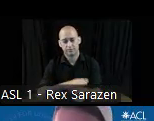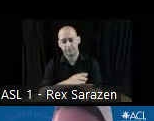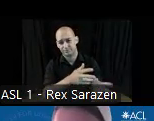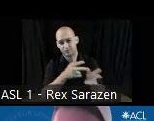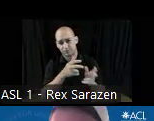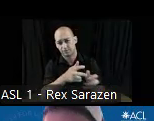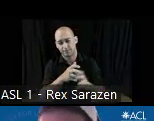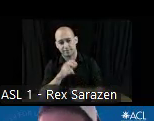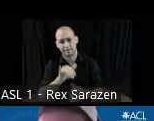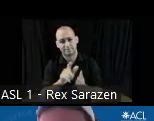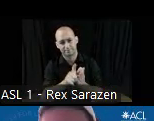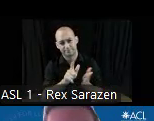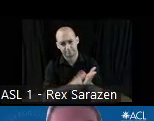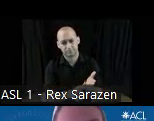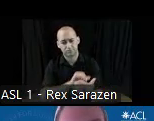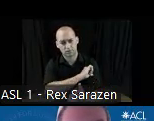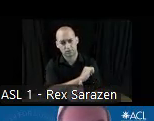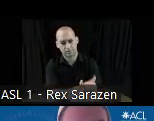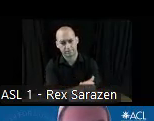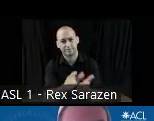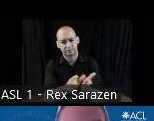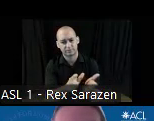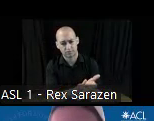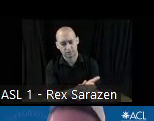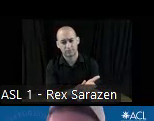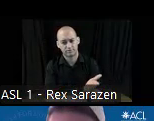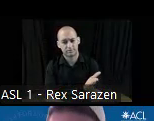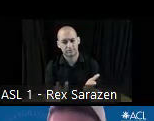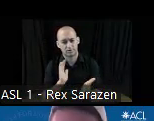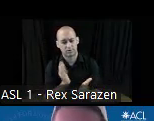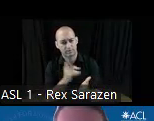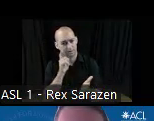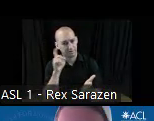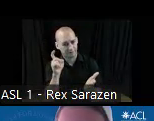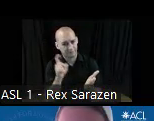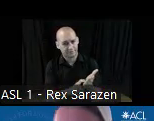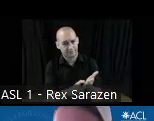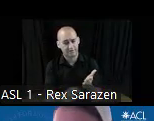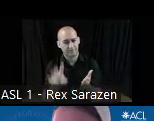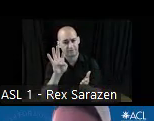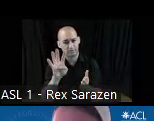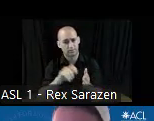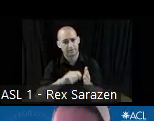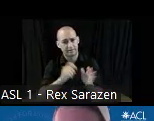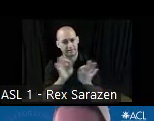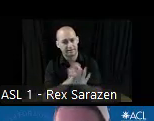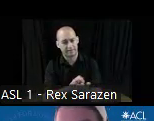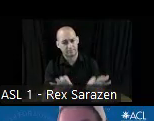statute, so our authorizing statute, we identified 4 key